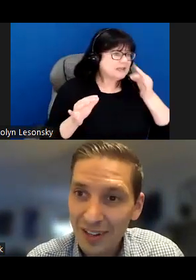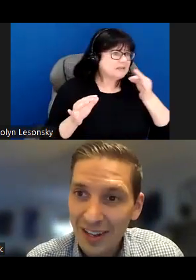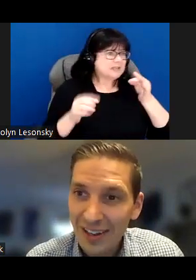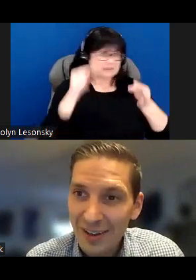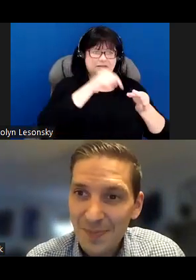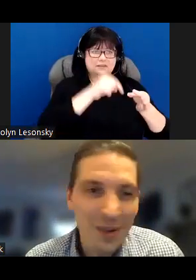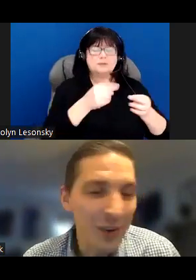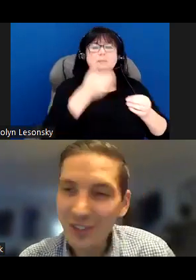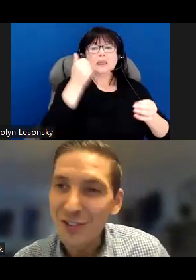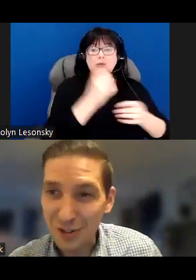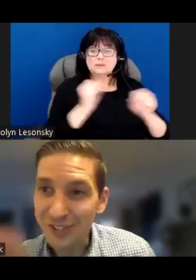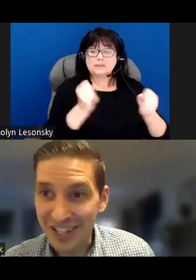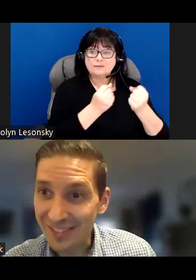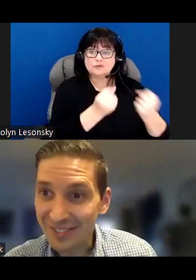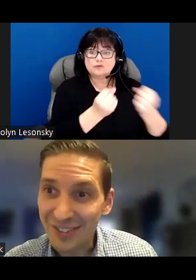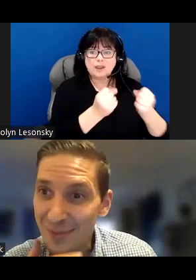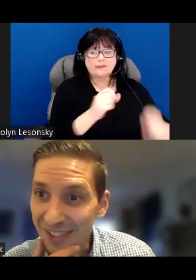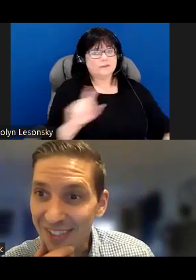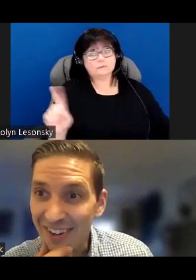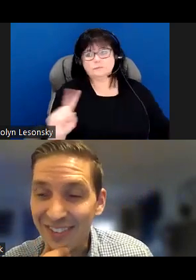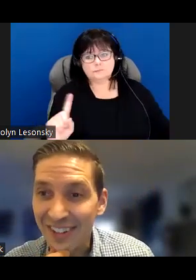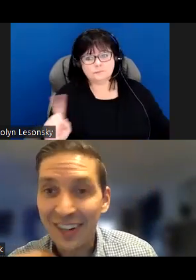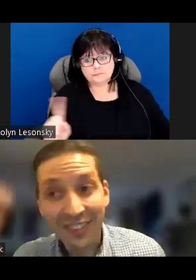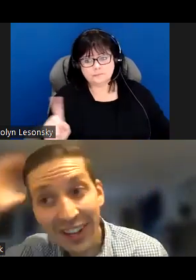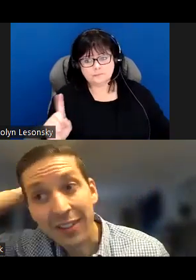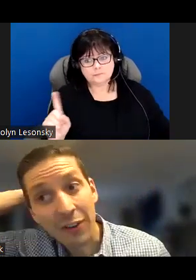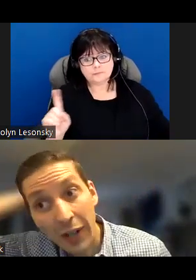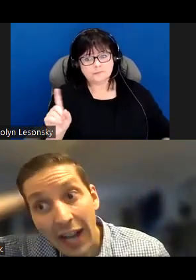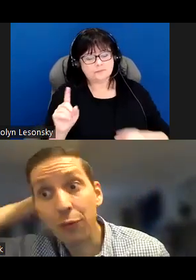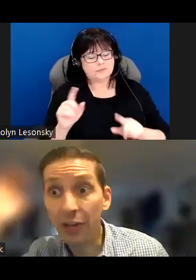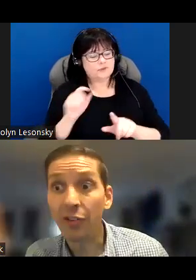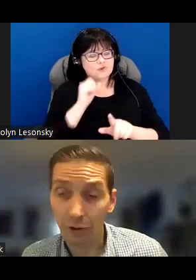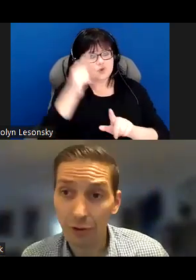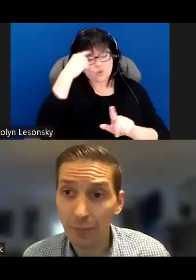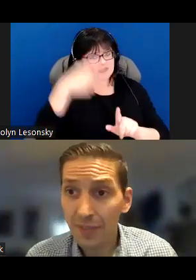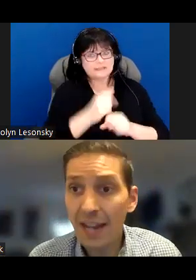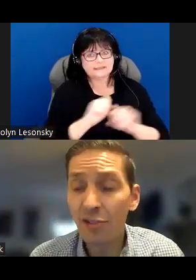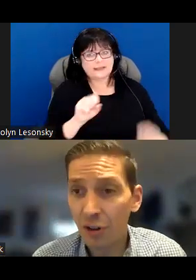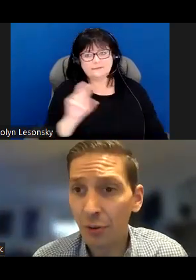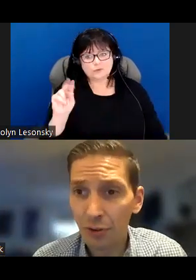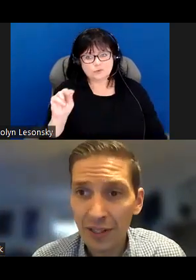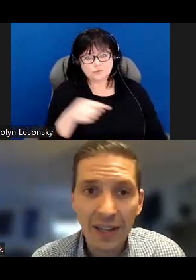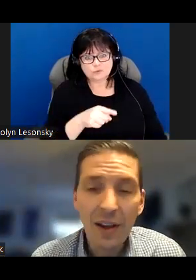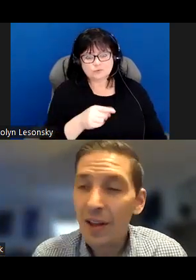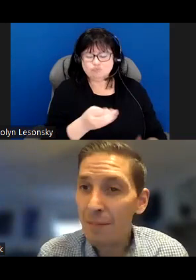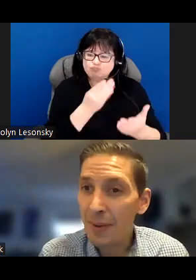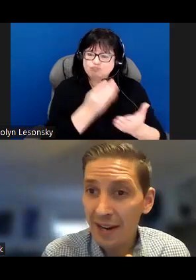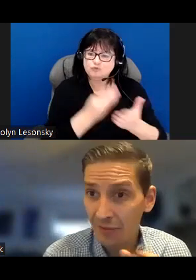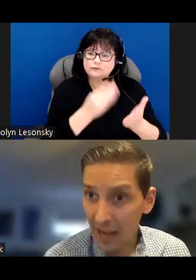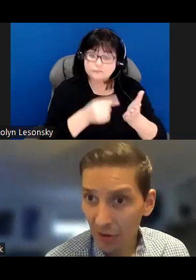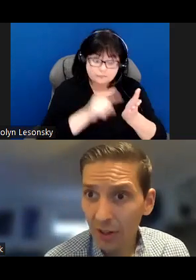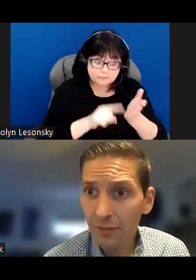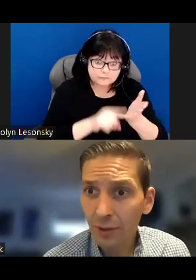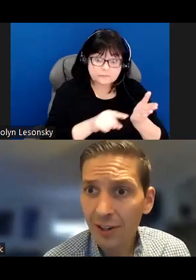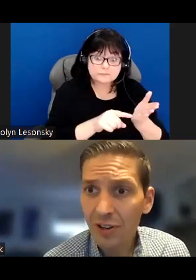want to discourage that sort of line of thinking. And I'll tell you this, we have research that shows impacts